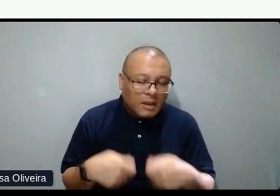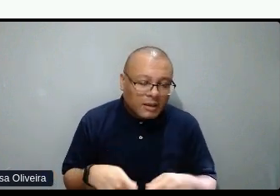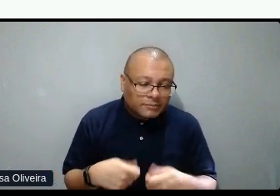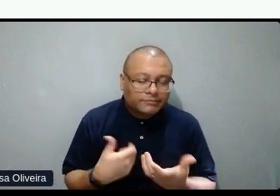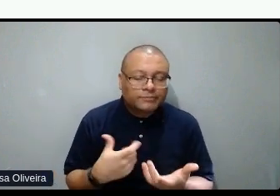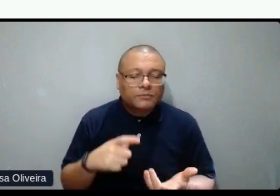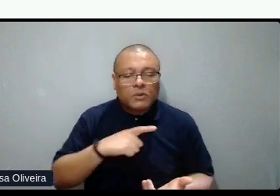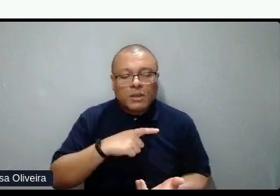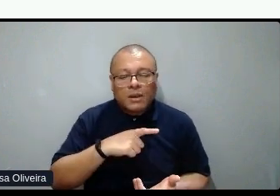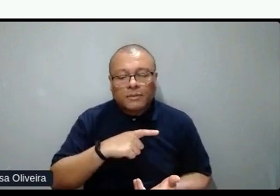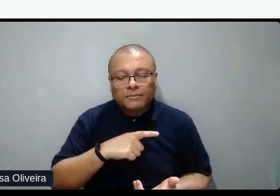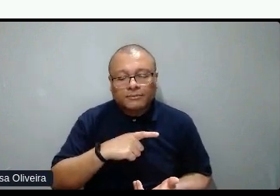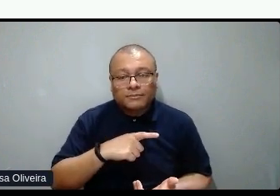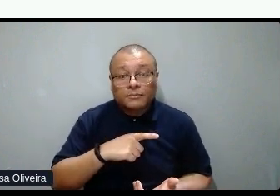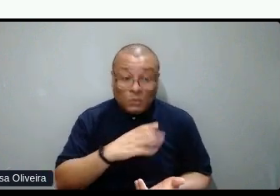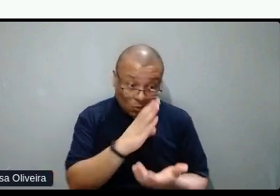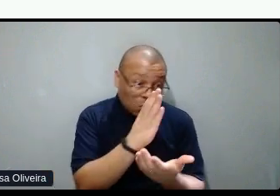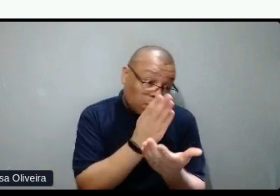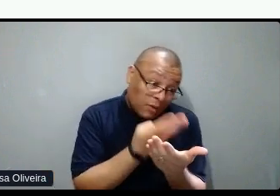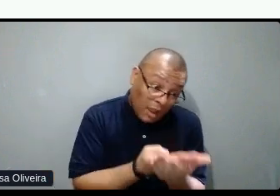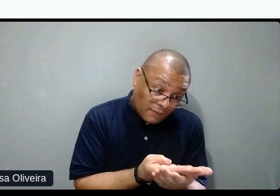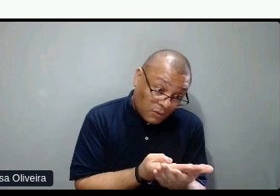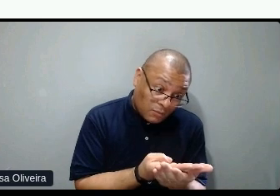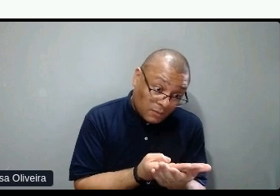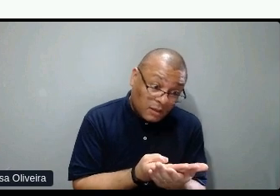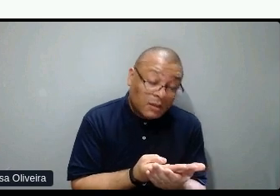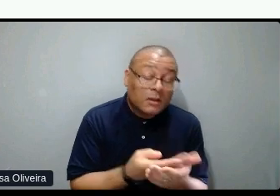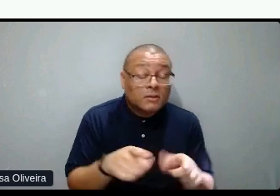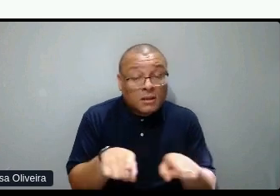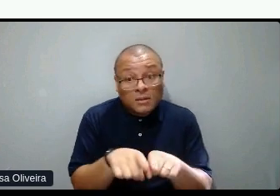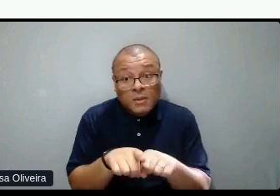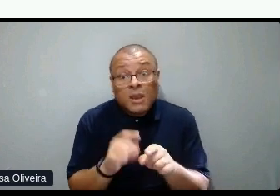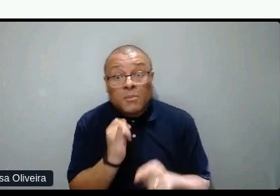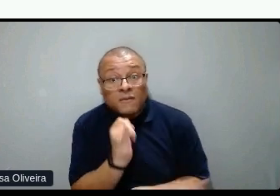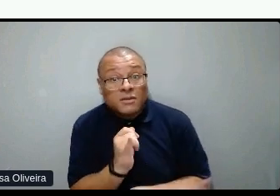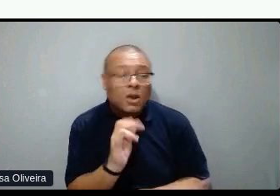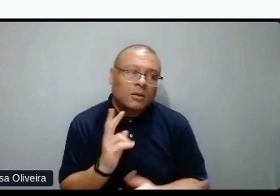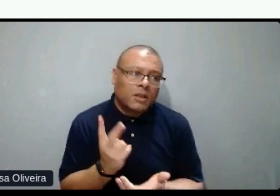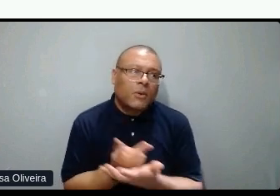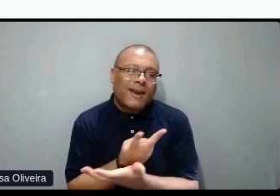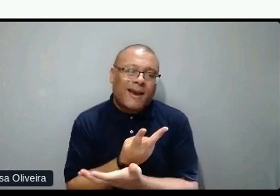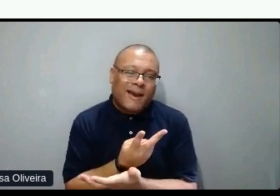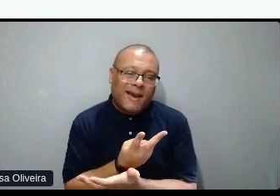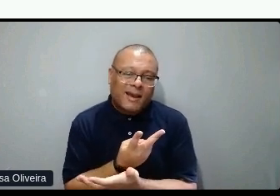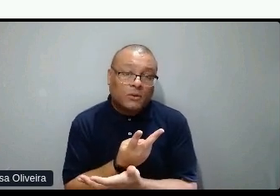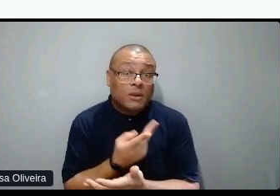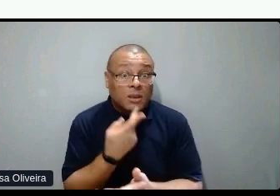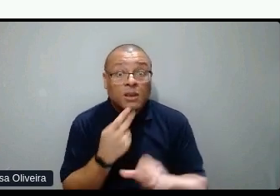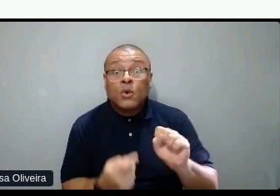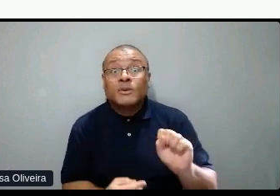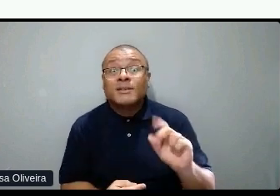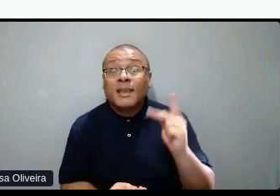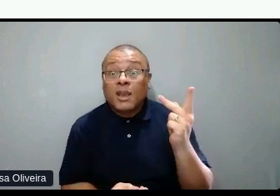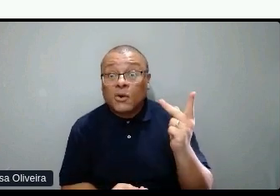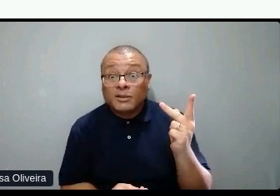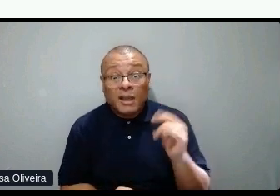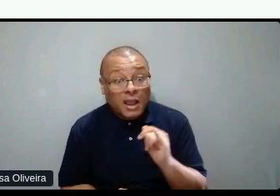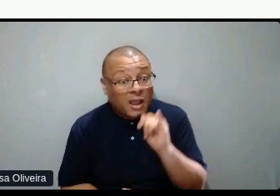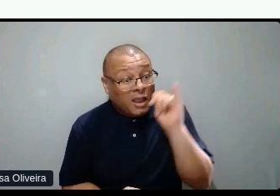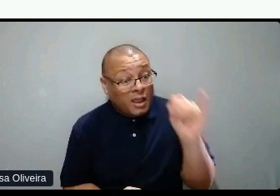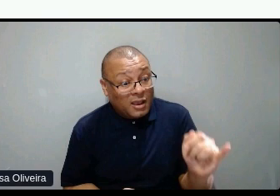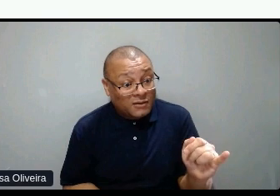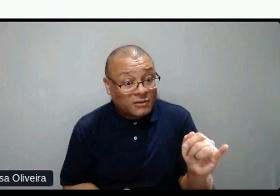will say when they are doing things, but also if something goes wrong, they will inform the stakeholders early. They will not